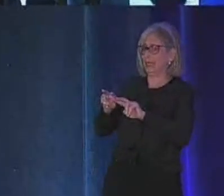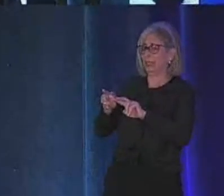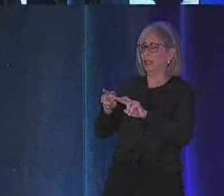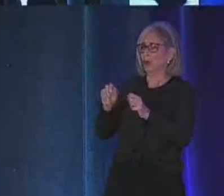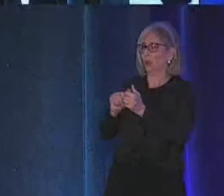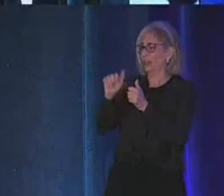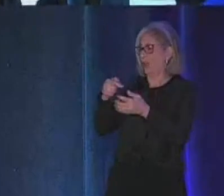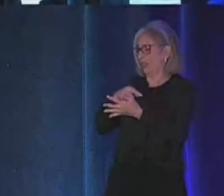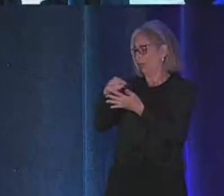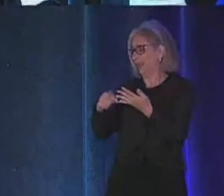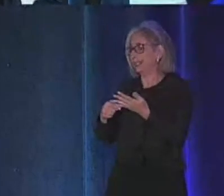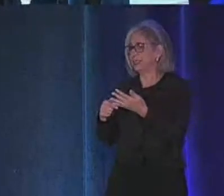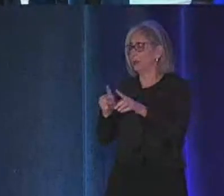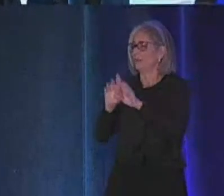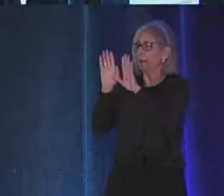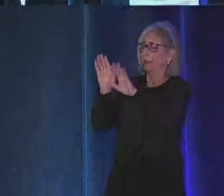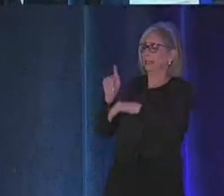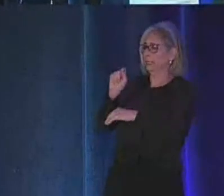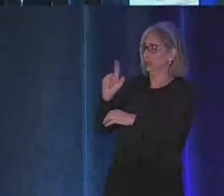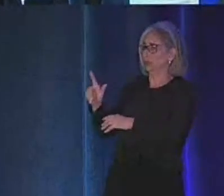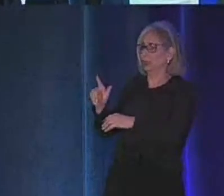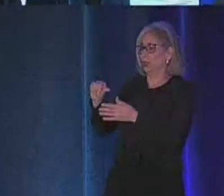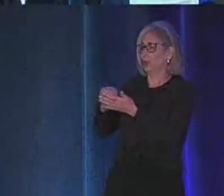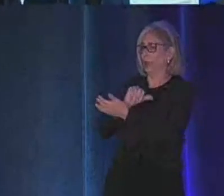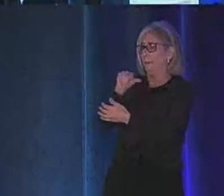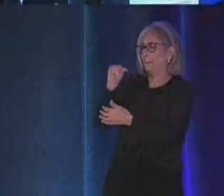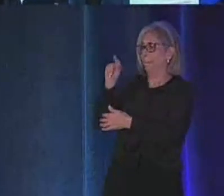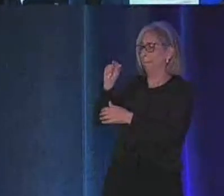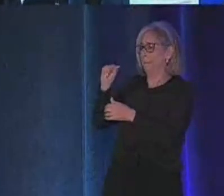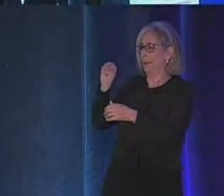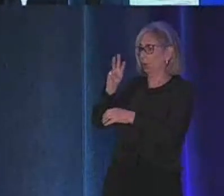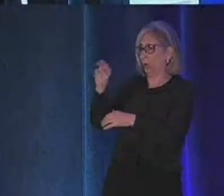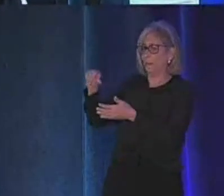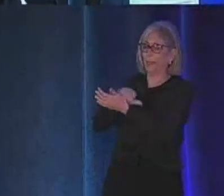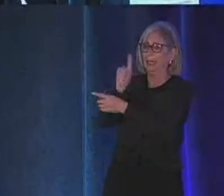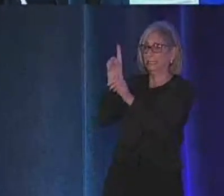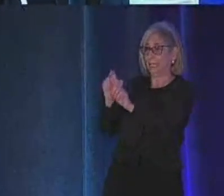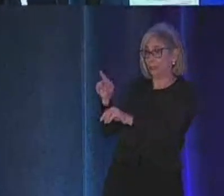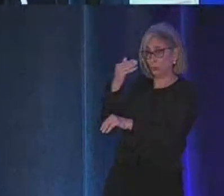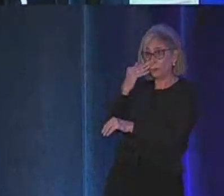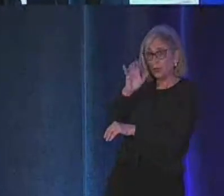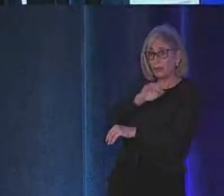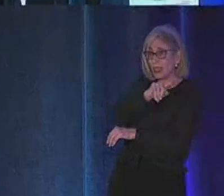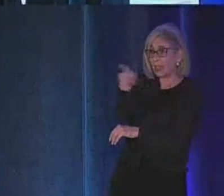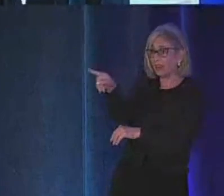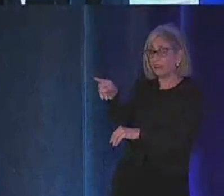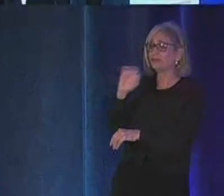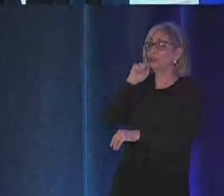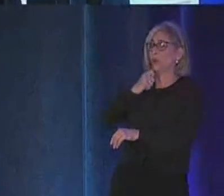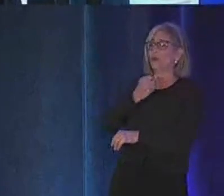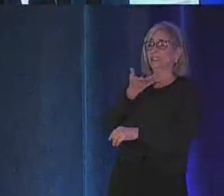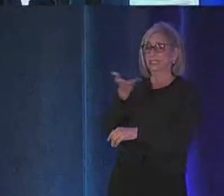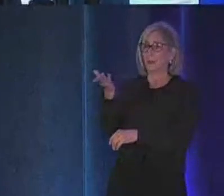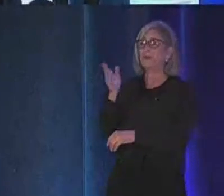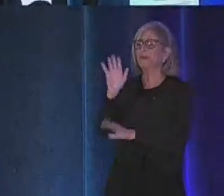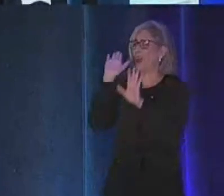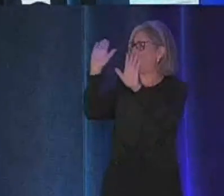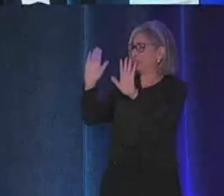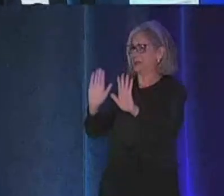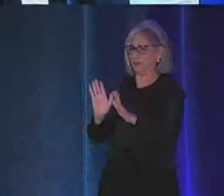amongst other things. And we have an amazing tool called Webpage Test. Anyone here familiar with Webpage Test? Cool, a few of you.